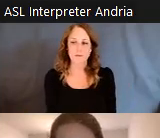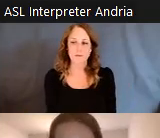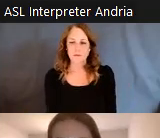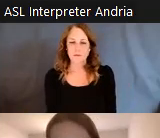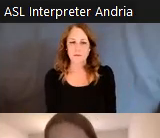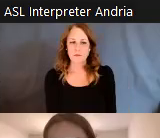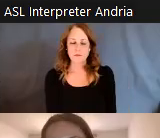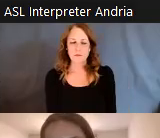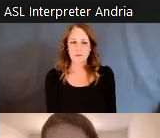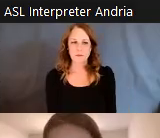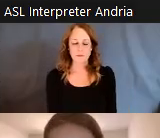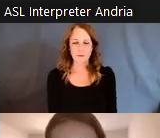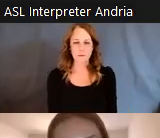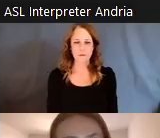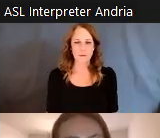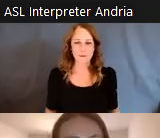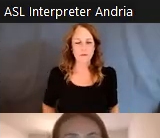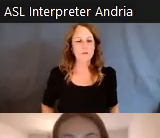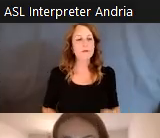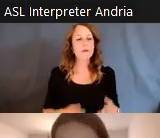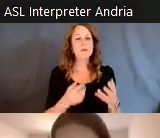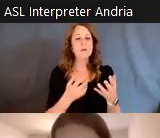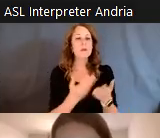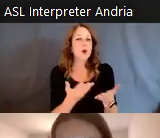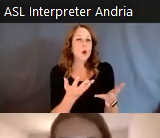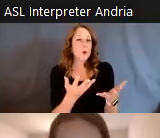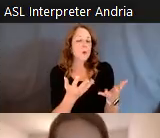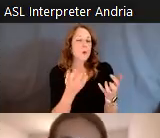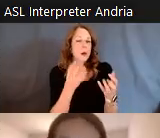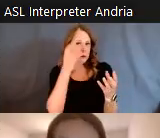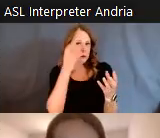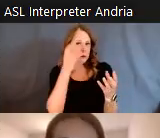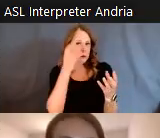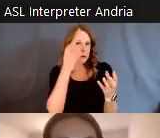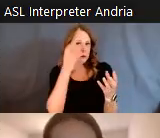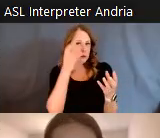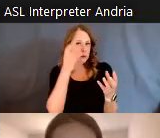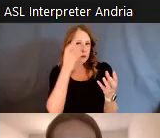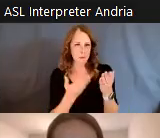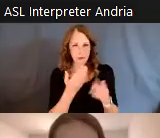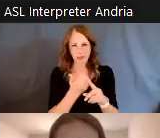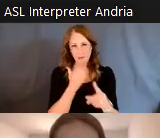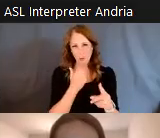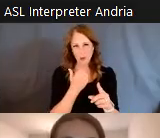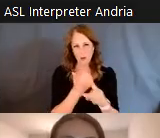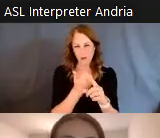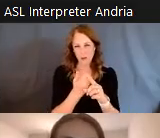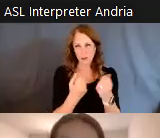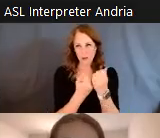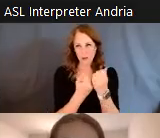So just some things we want to think about avoiding maybe as an advocate, especially